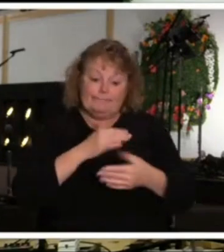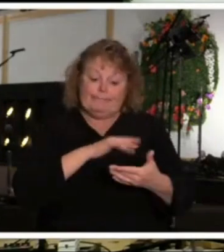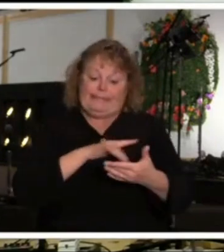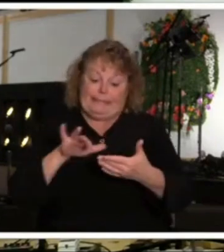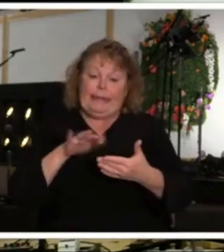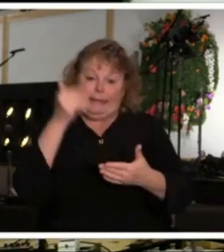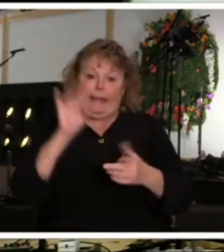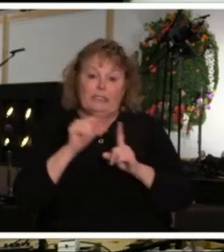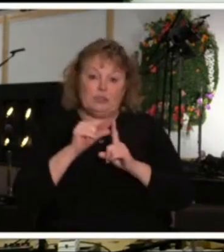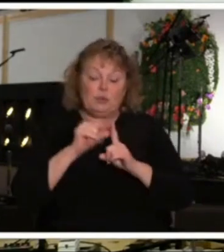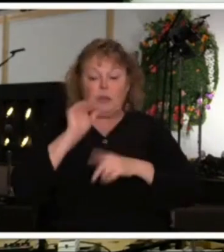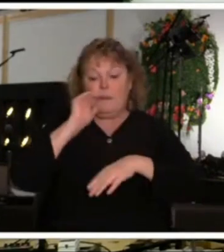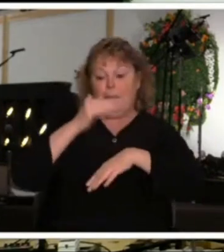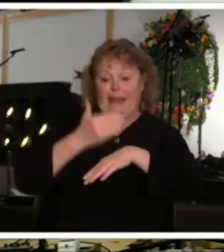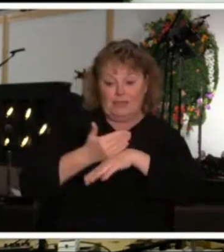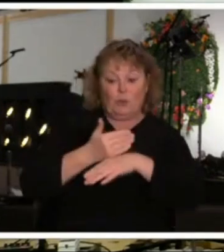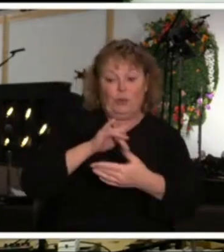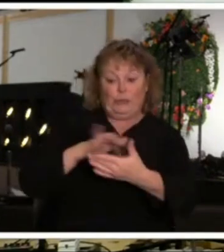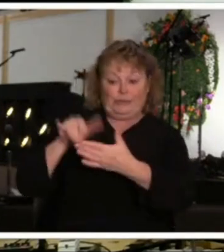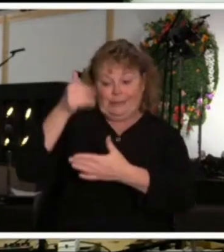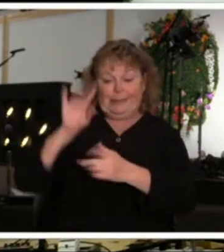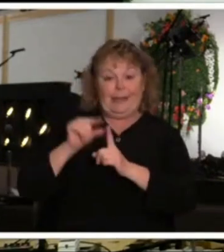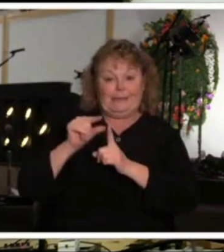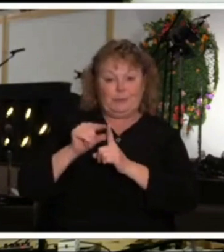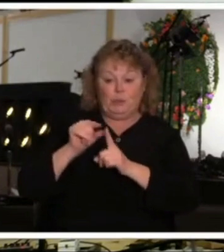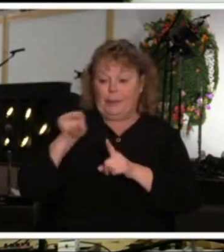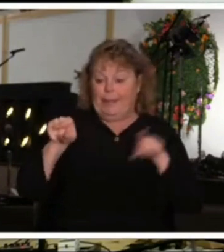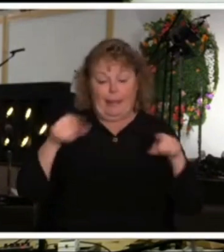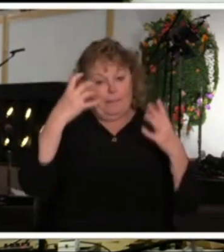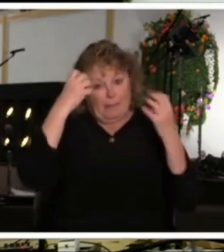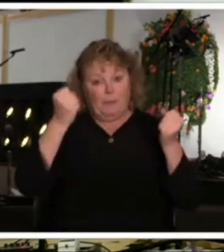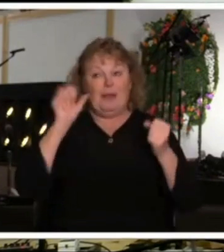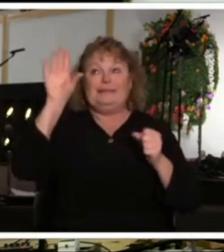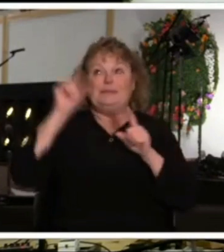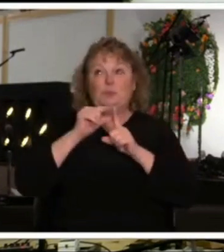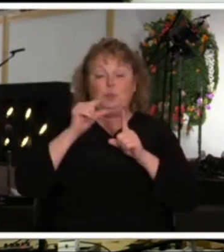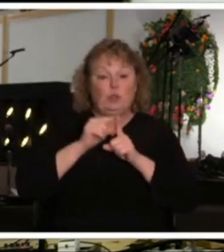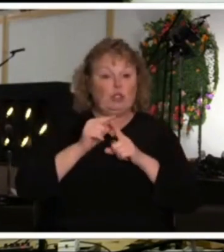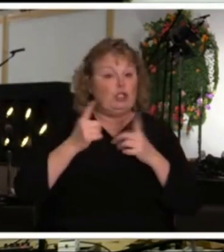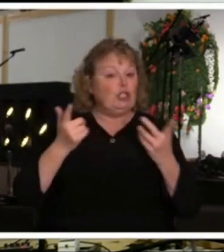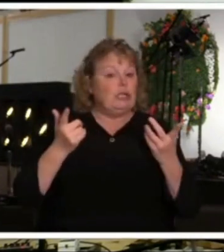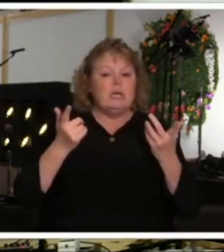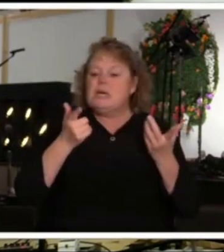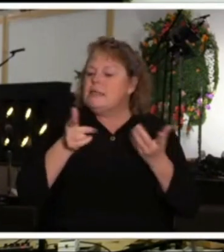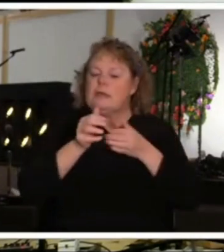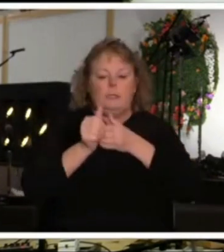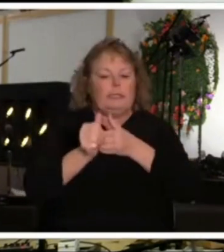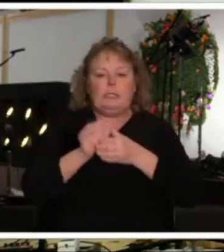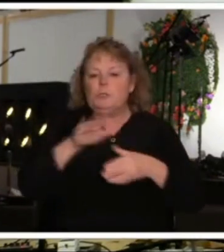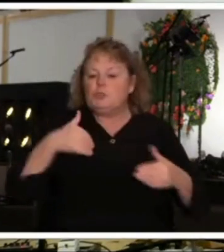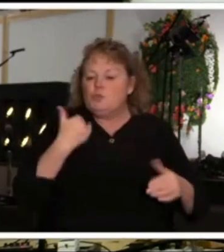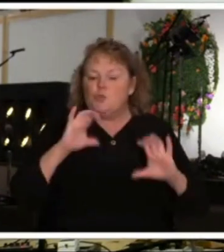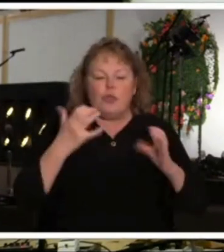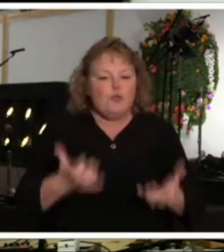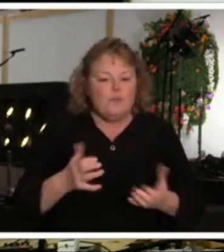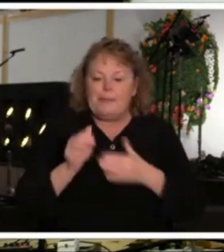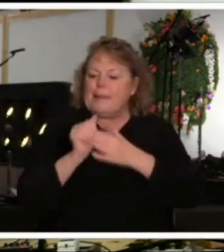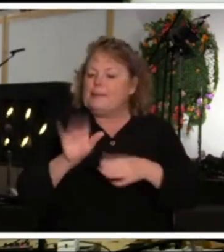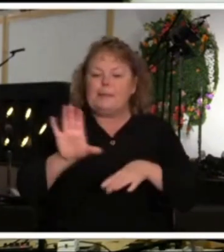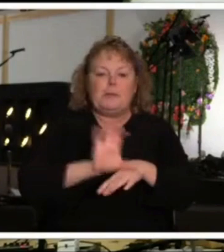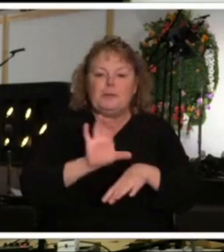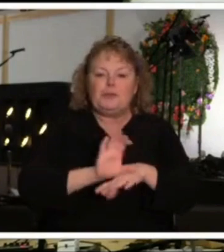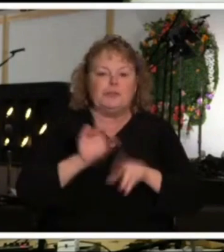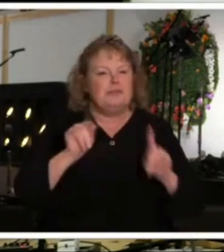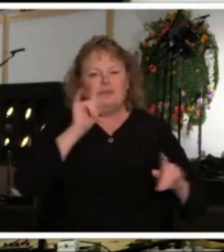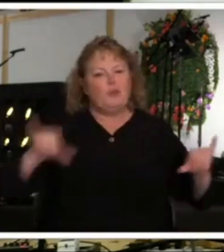God. My daughter's studying the Word of God. They memorize the Word of God. They're discipling people. They're leading their youth group. They're leading their church. They don't do